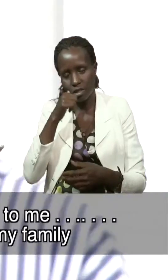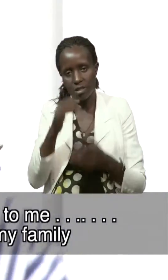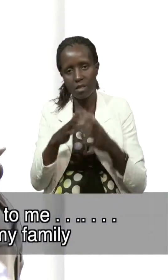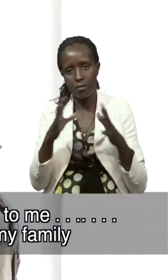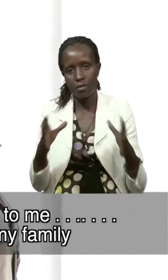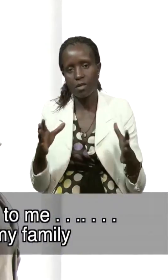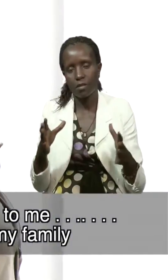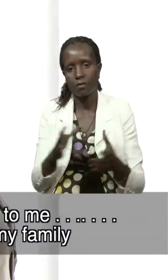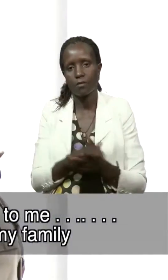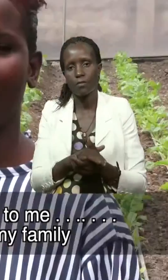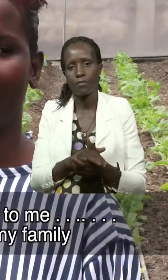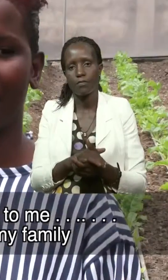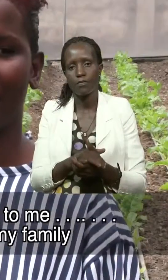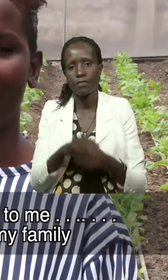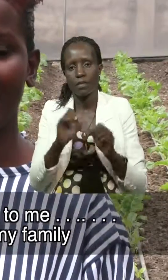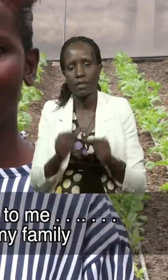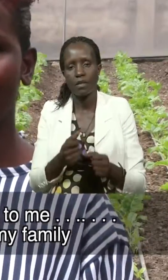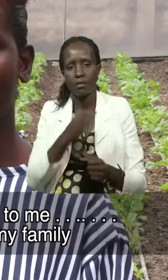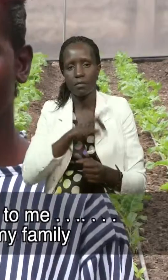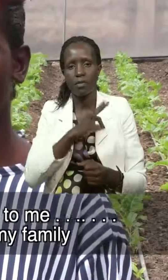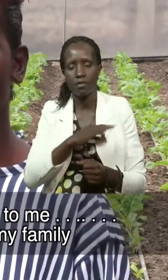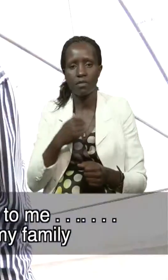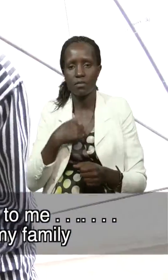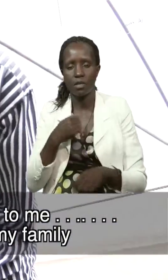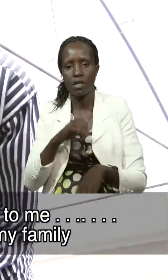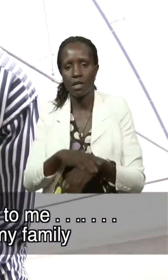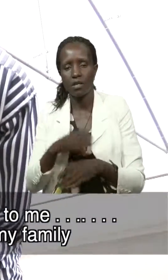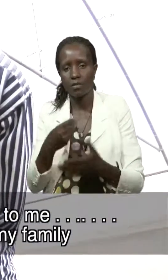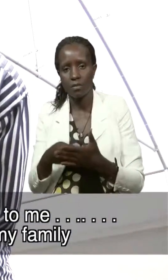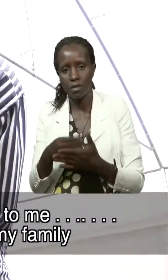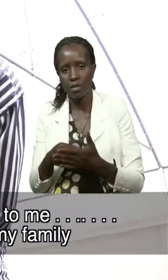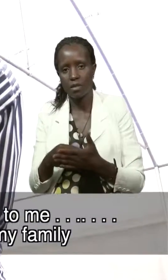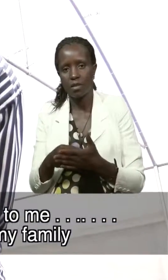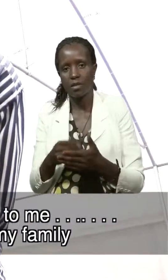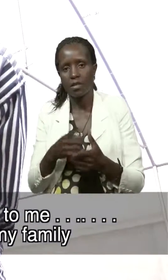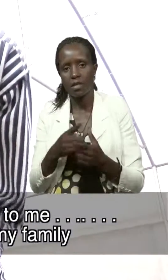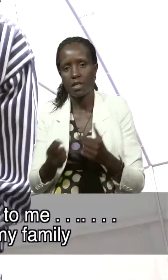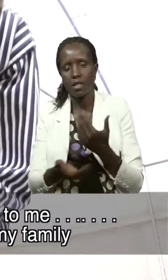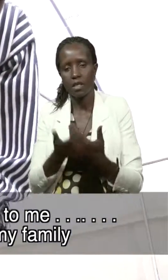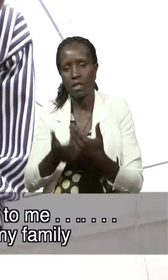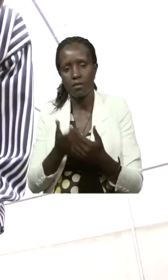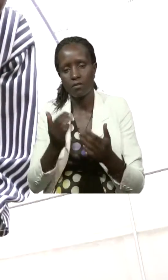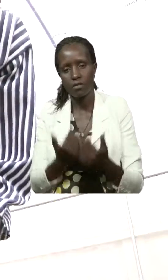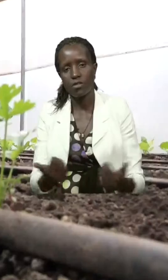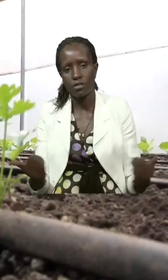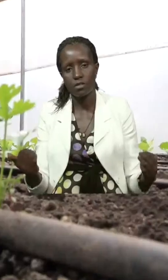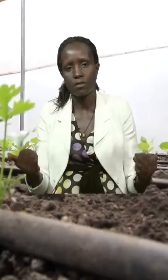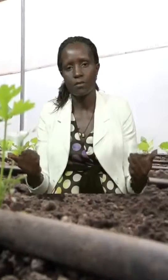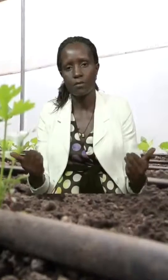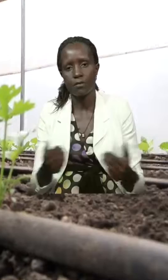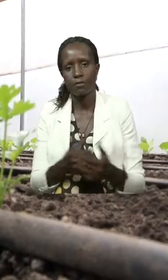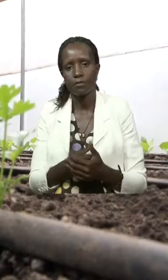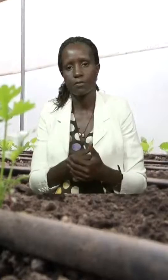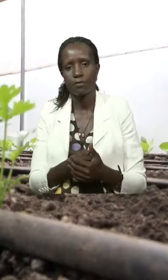zilikuwa kubwa vizuri. Inaweza nifaidi, naweza uza, naweza pata pesa, inisaidia kulea watoto, na inisaidia kwa